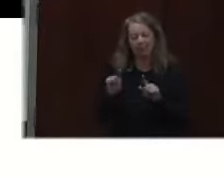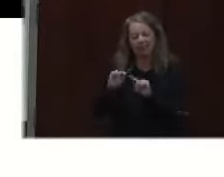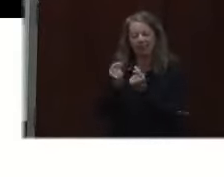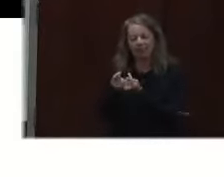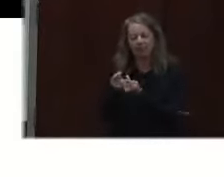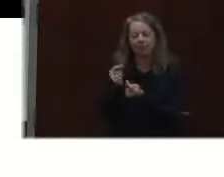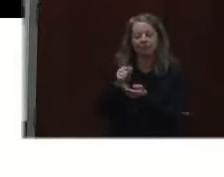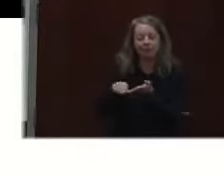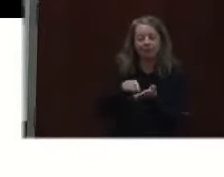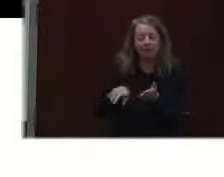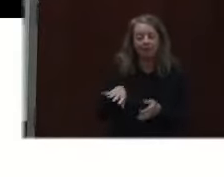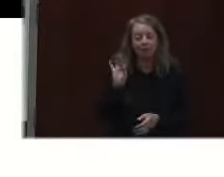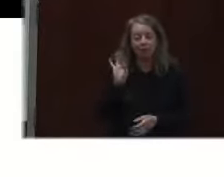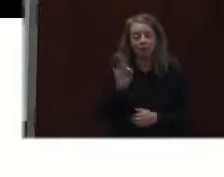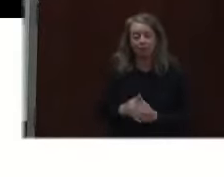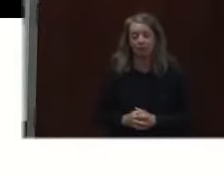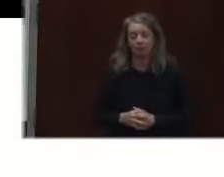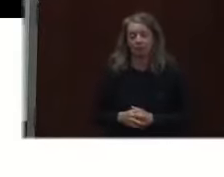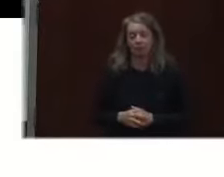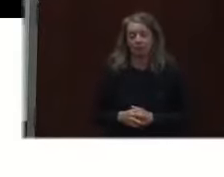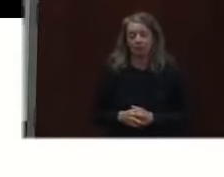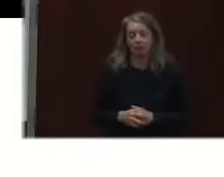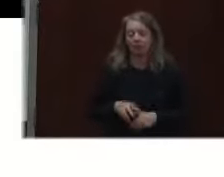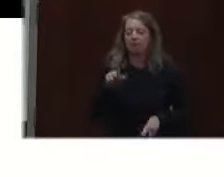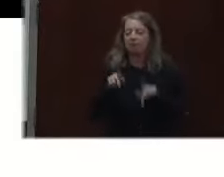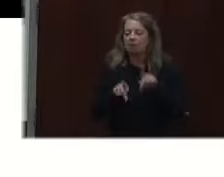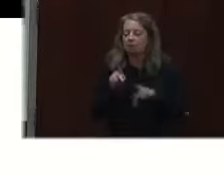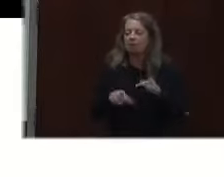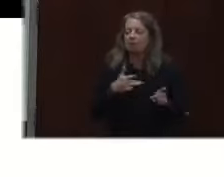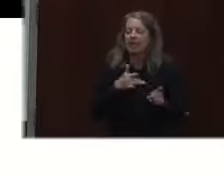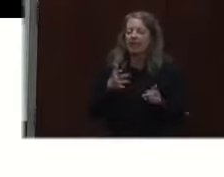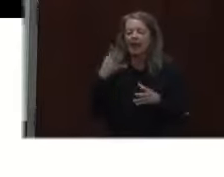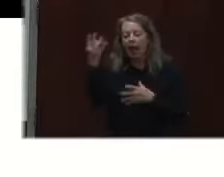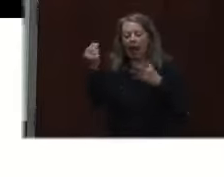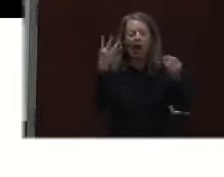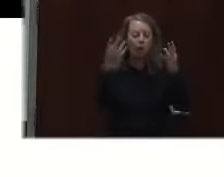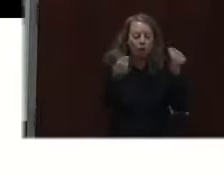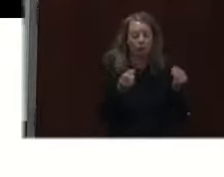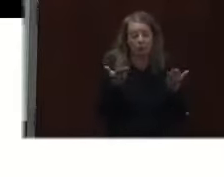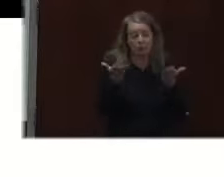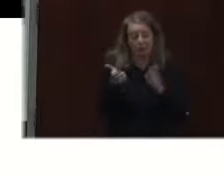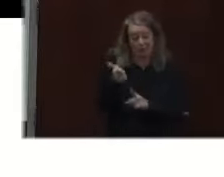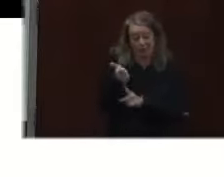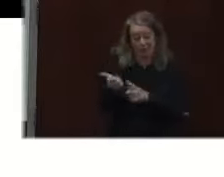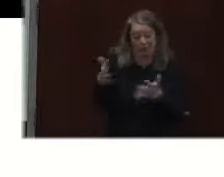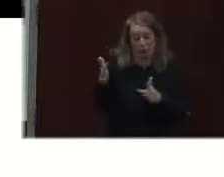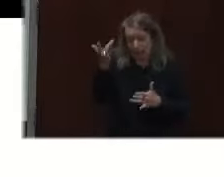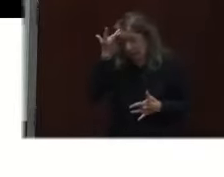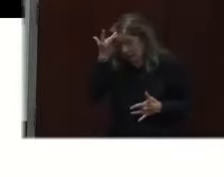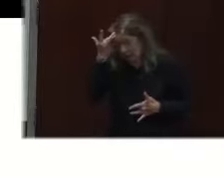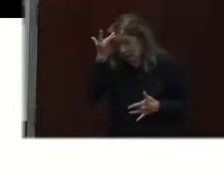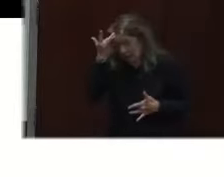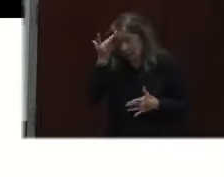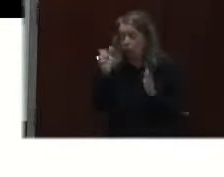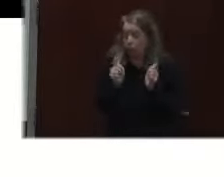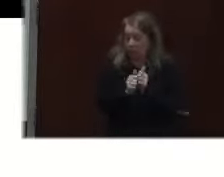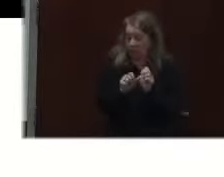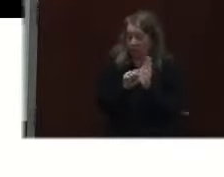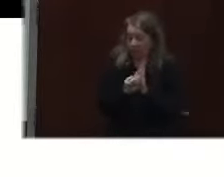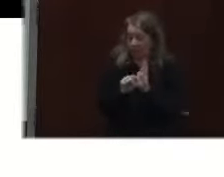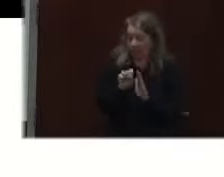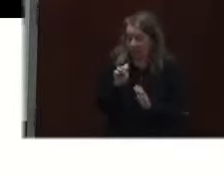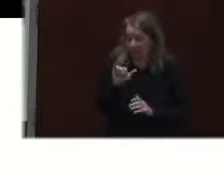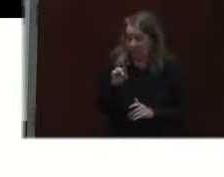finding is that people are out and about, sometimes with symptoms, and sometimes,